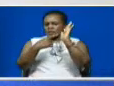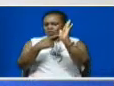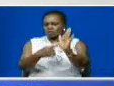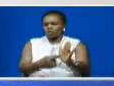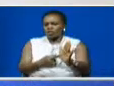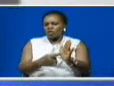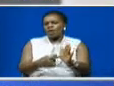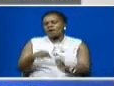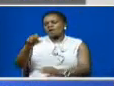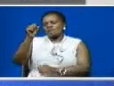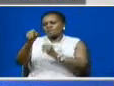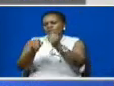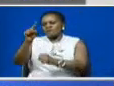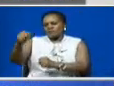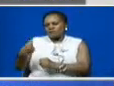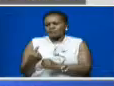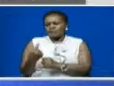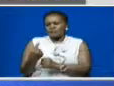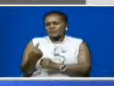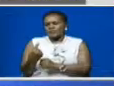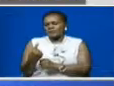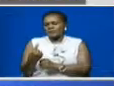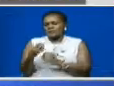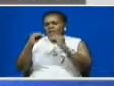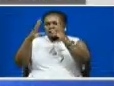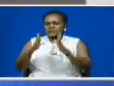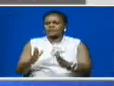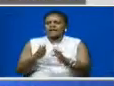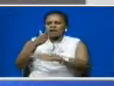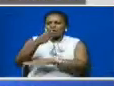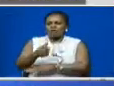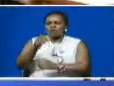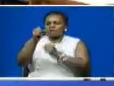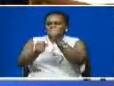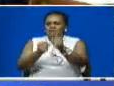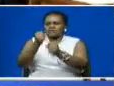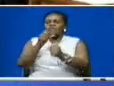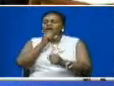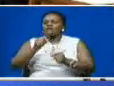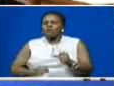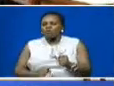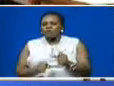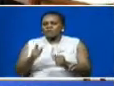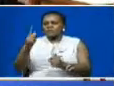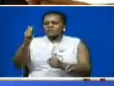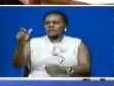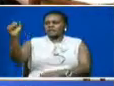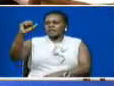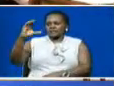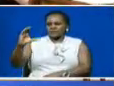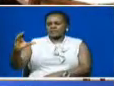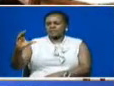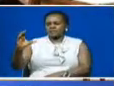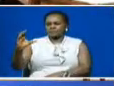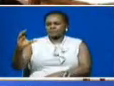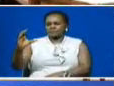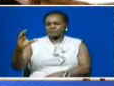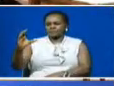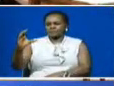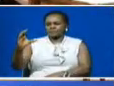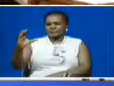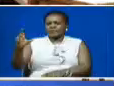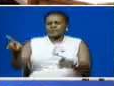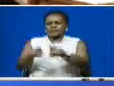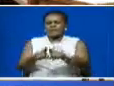are at least 55,000 teachers aged 58 years and above. And Teacher Service Commission CEO Nancy Macharia